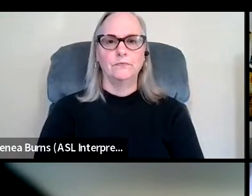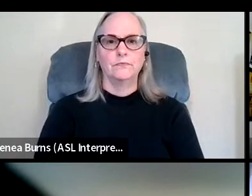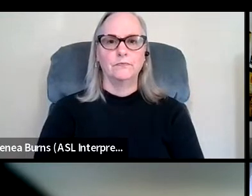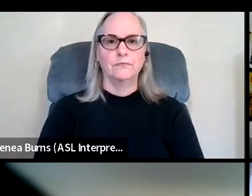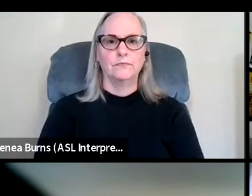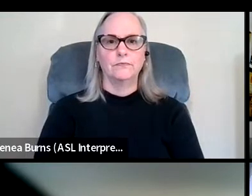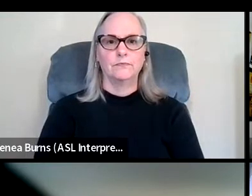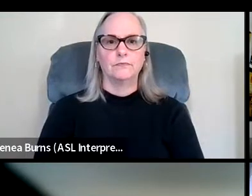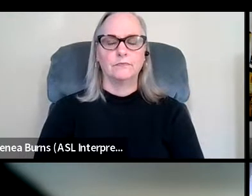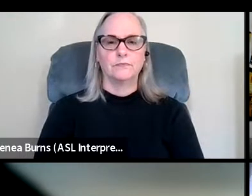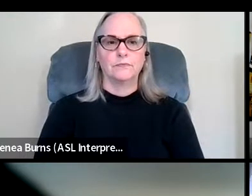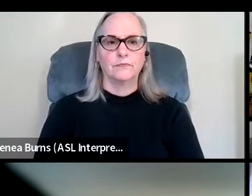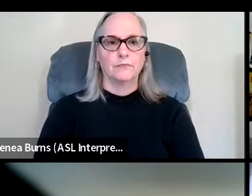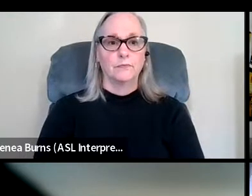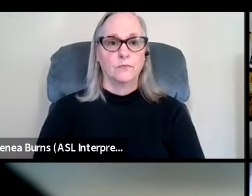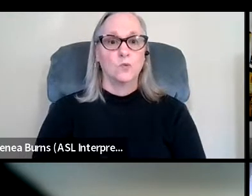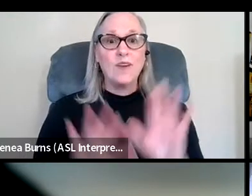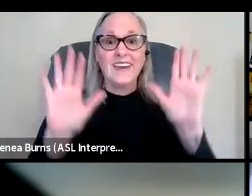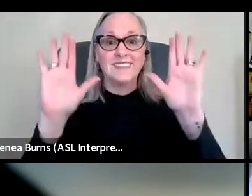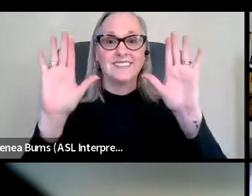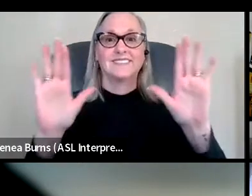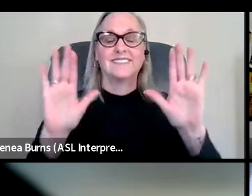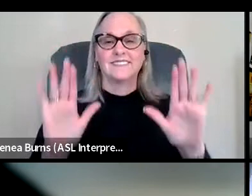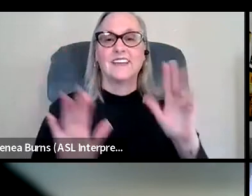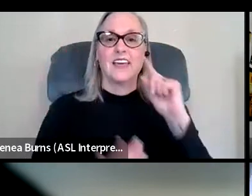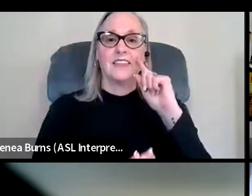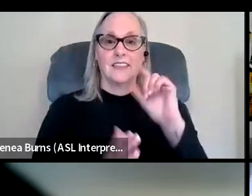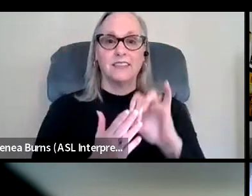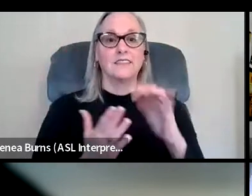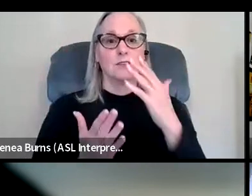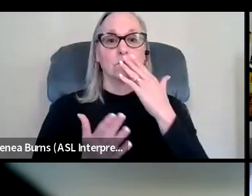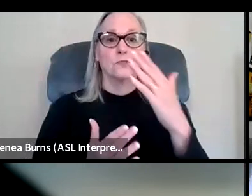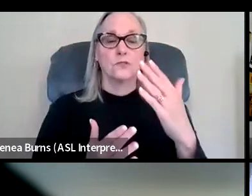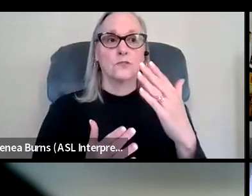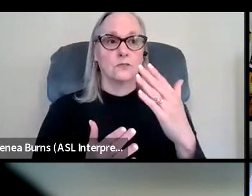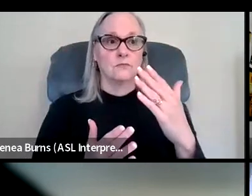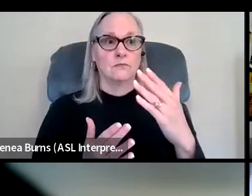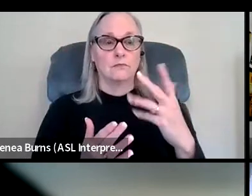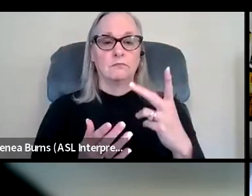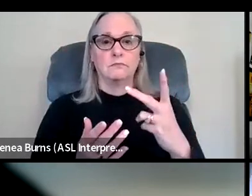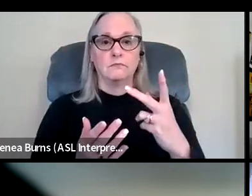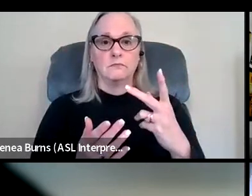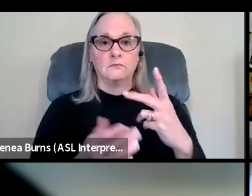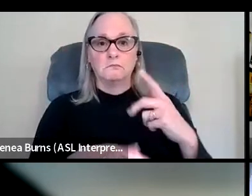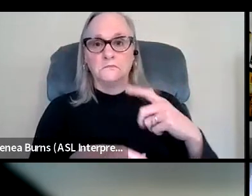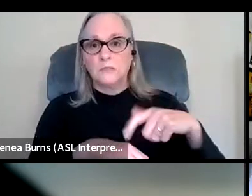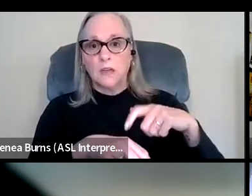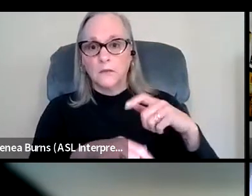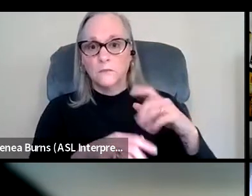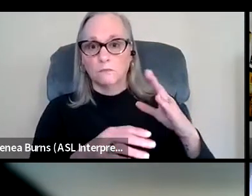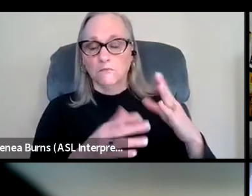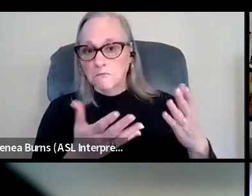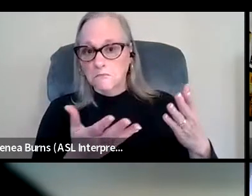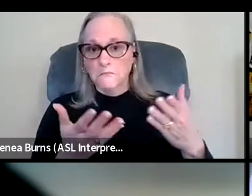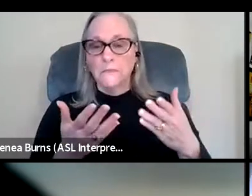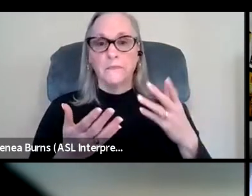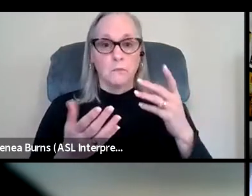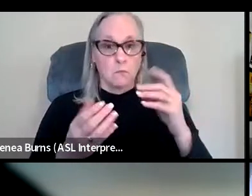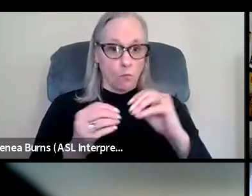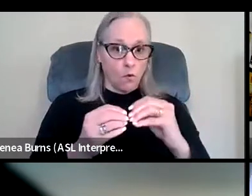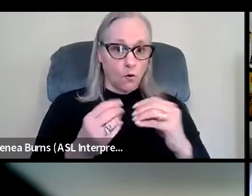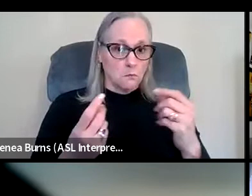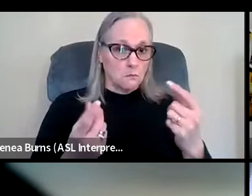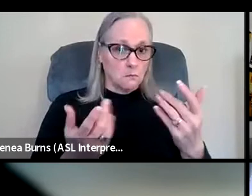Great, and I think this is probably a good time, unless there are any additional comments. We will